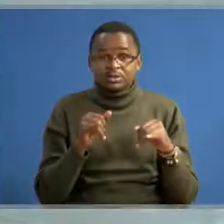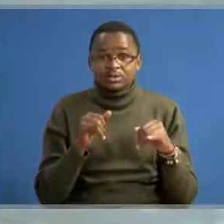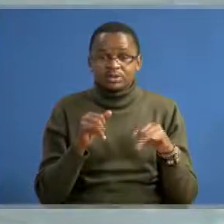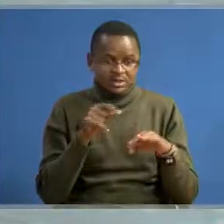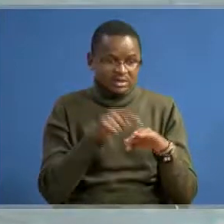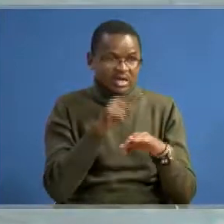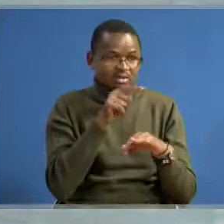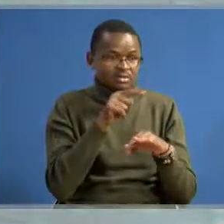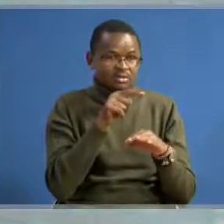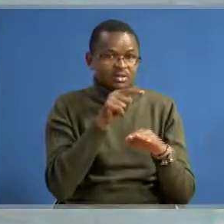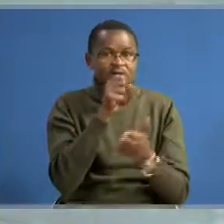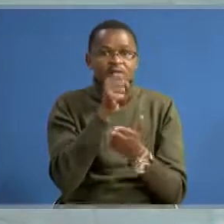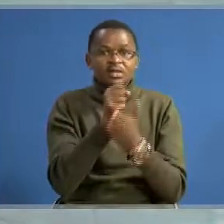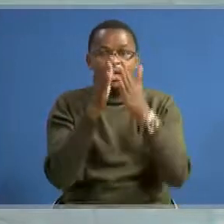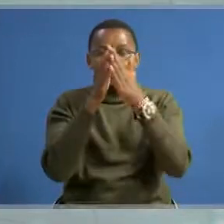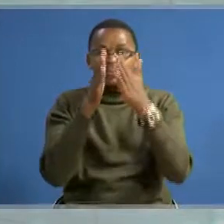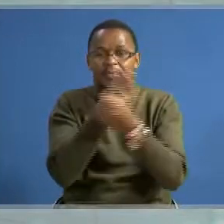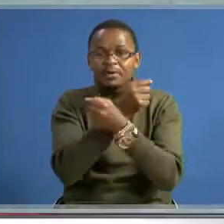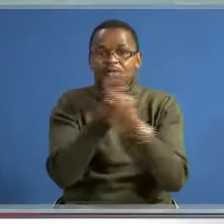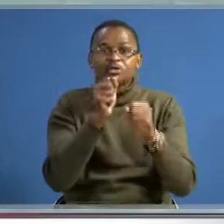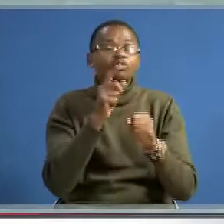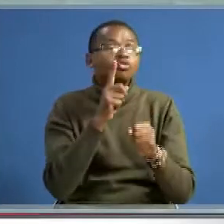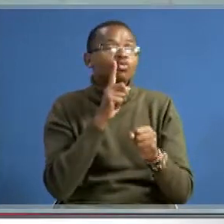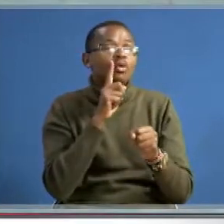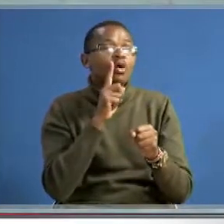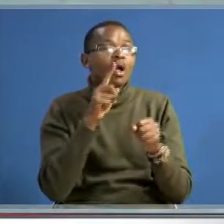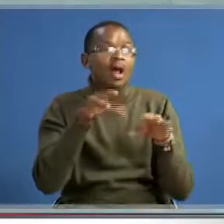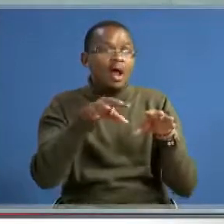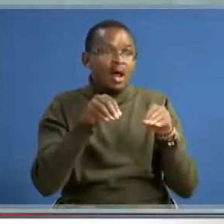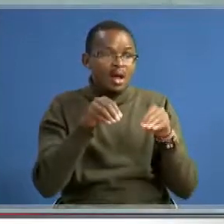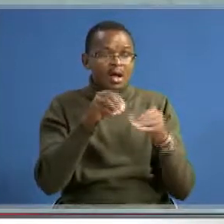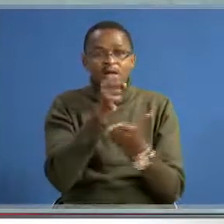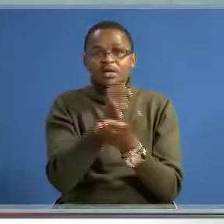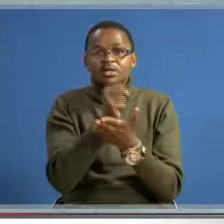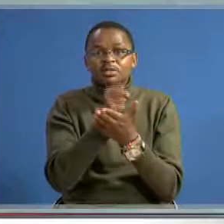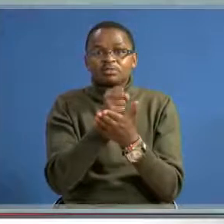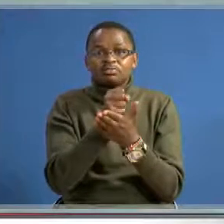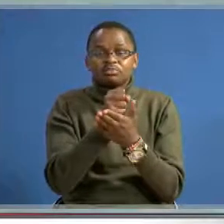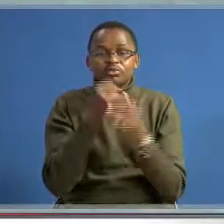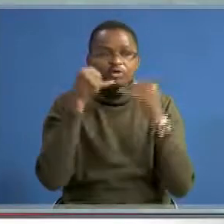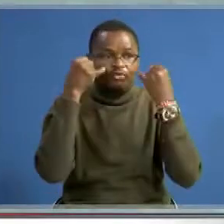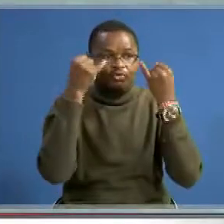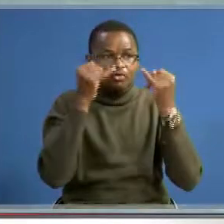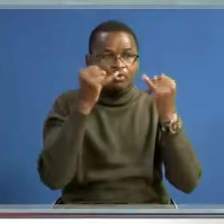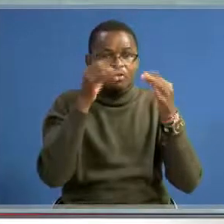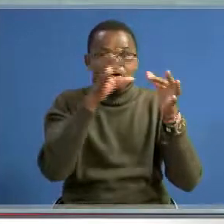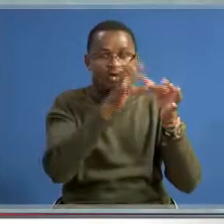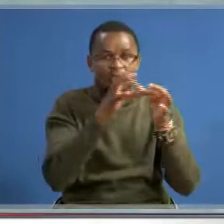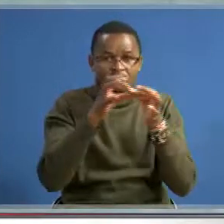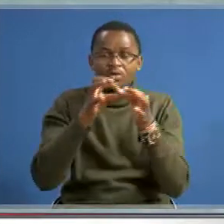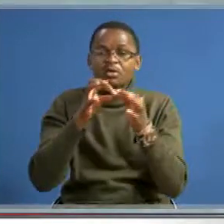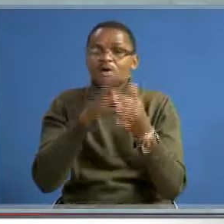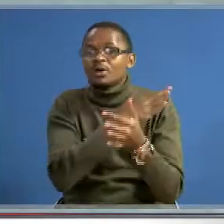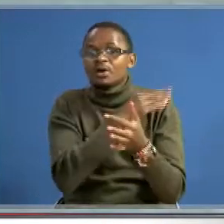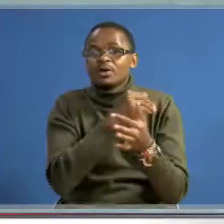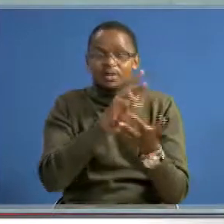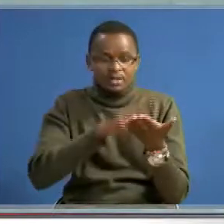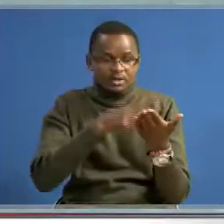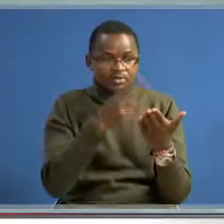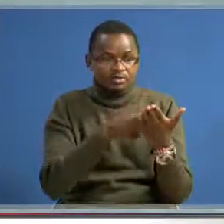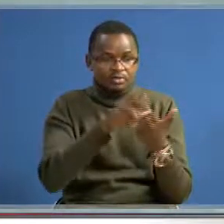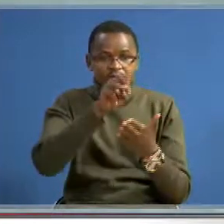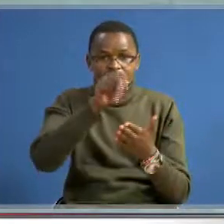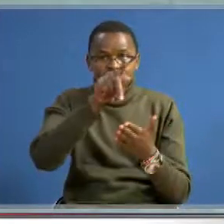touching on Statehouse, President Kenyatta will tomorrow receive a status update on the Joint National and Resource